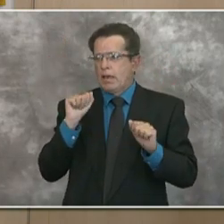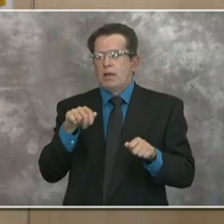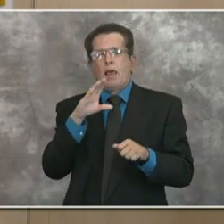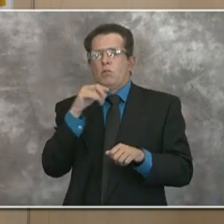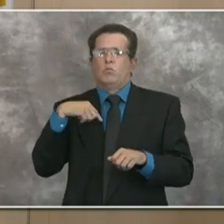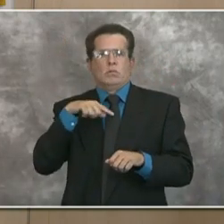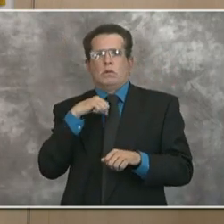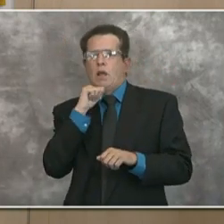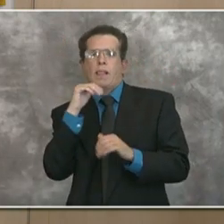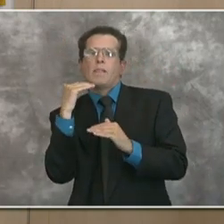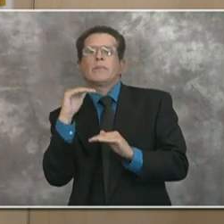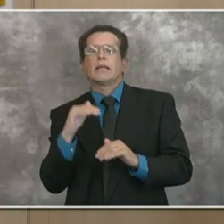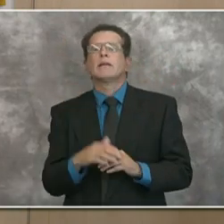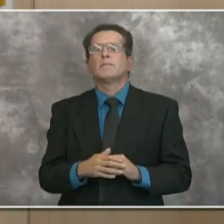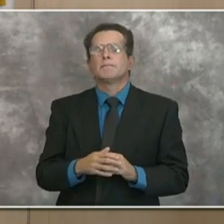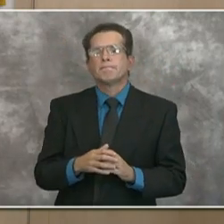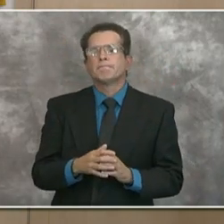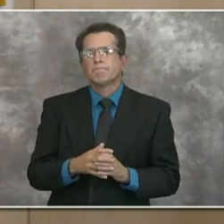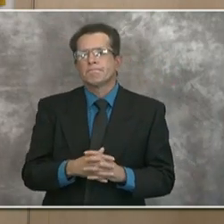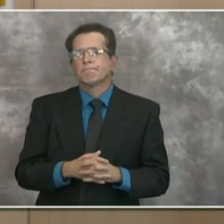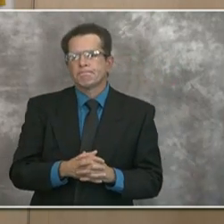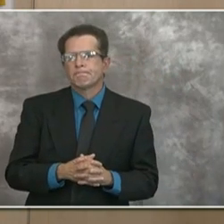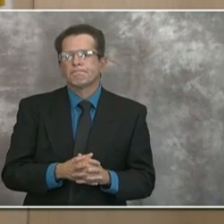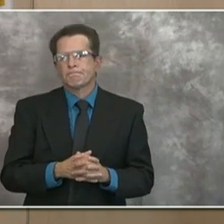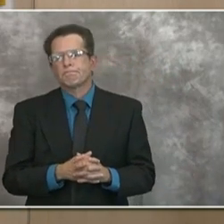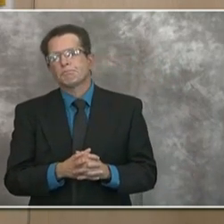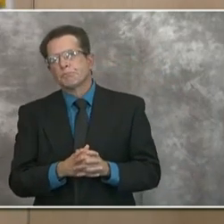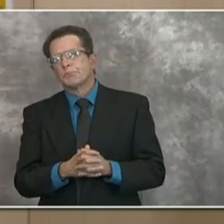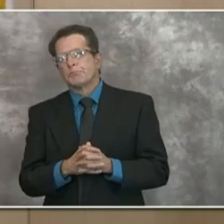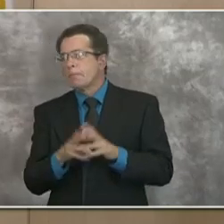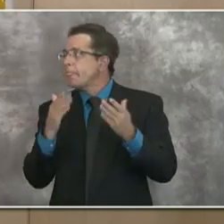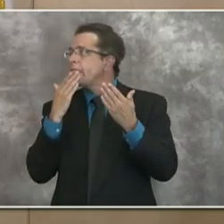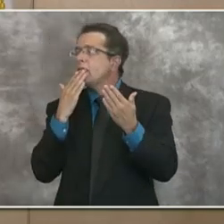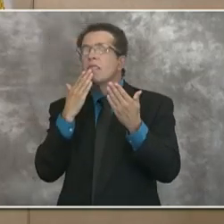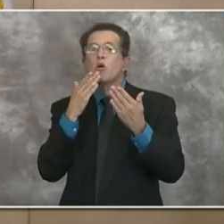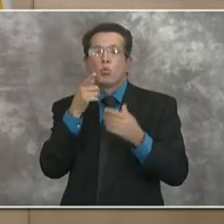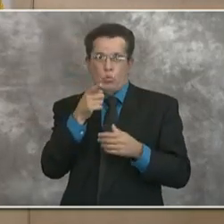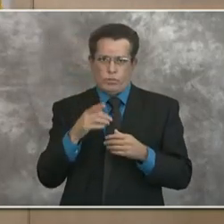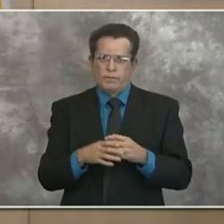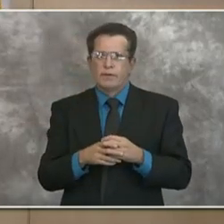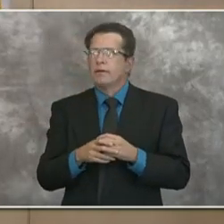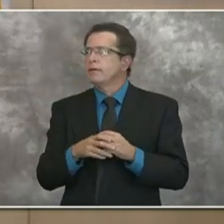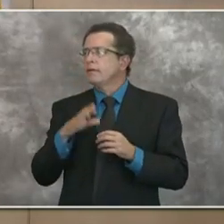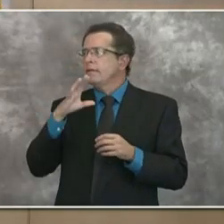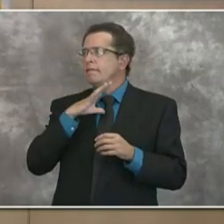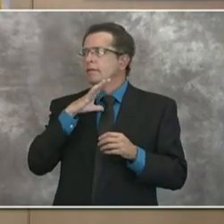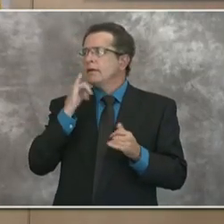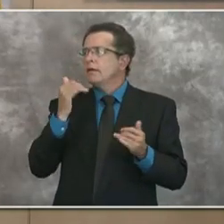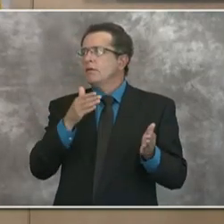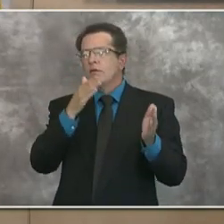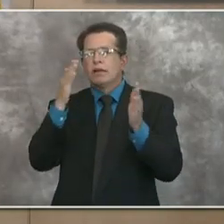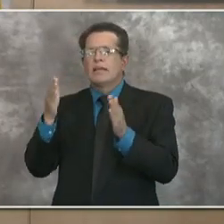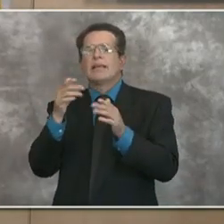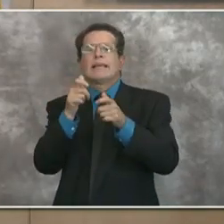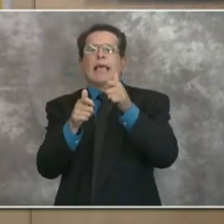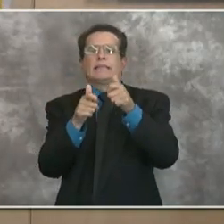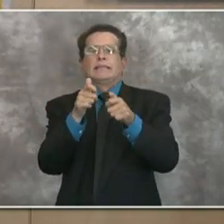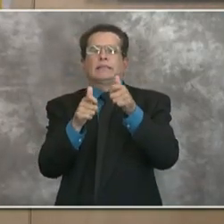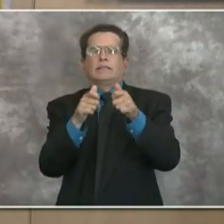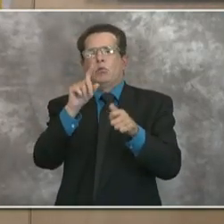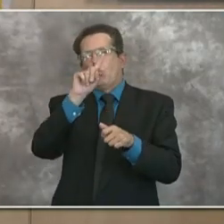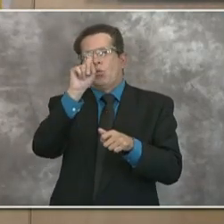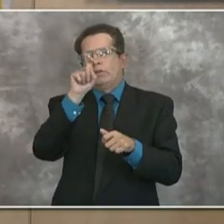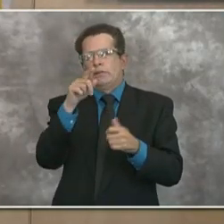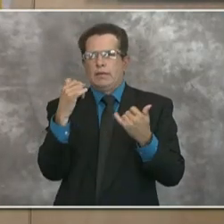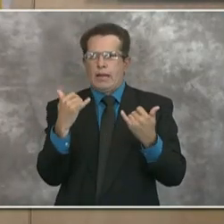limited. Thank you. Okay, we're going to go to the text questions now, and I